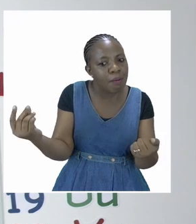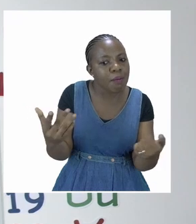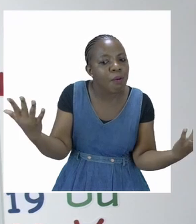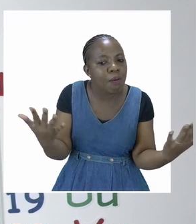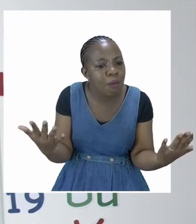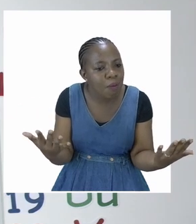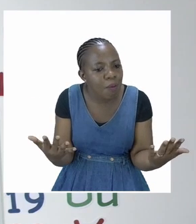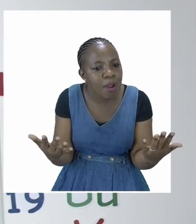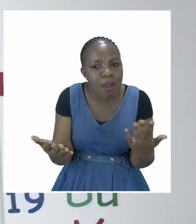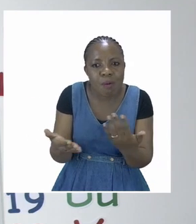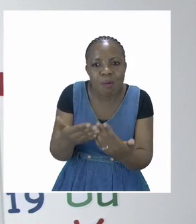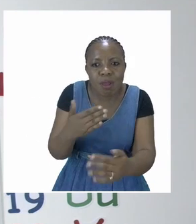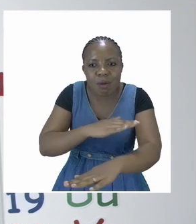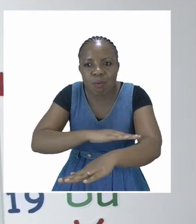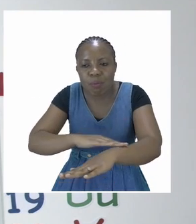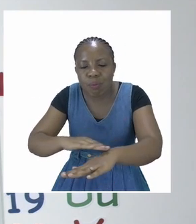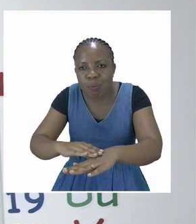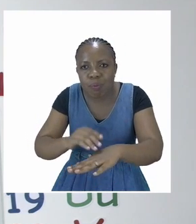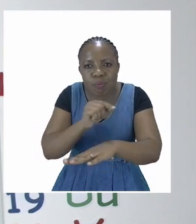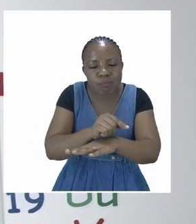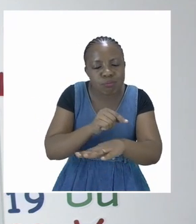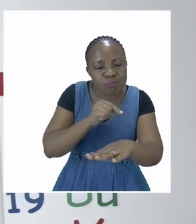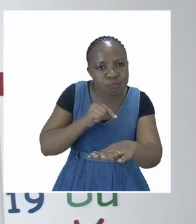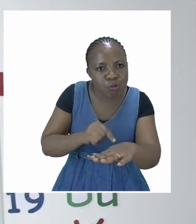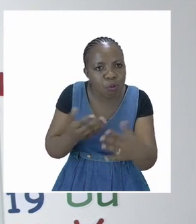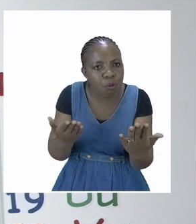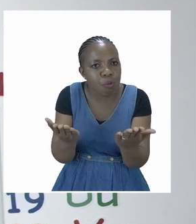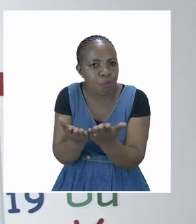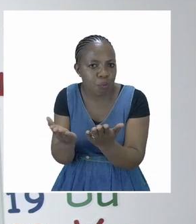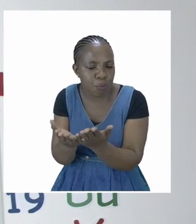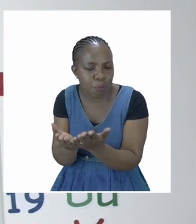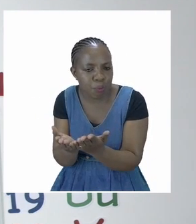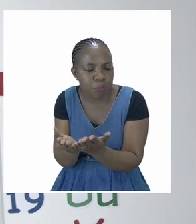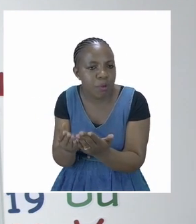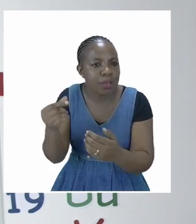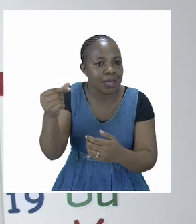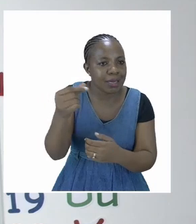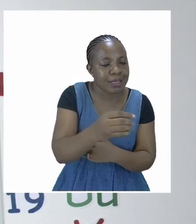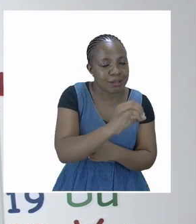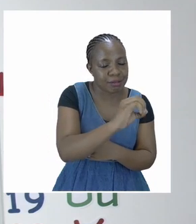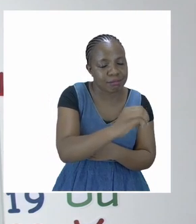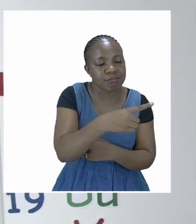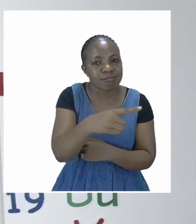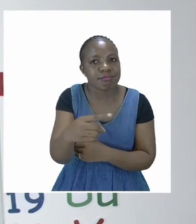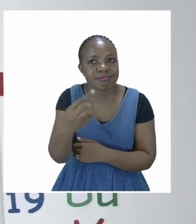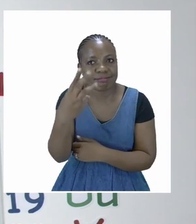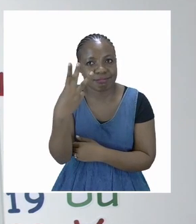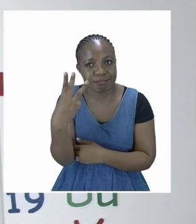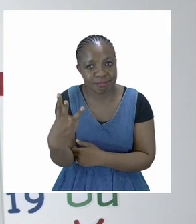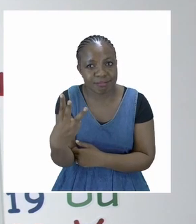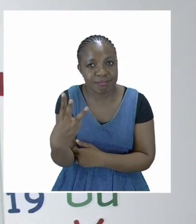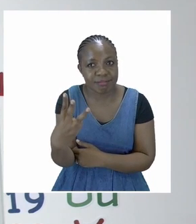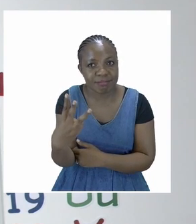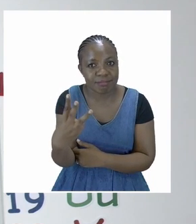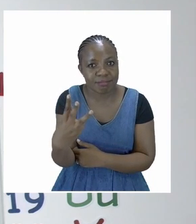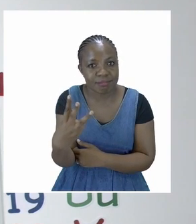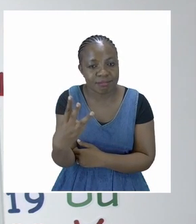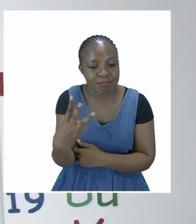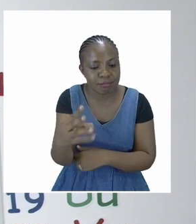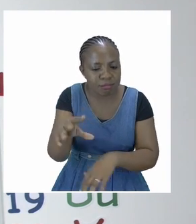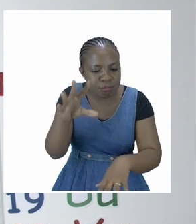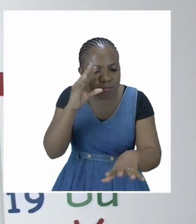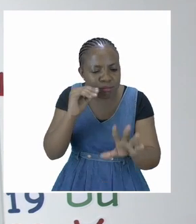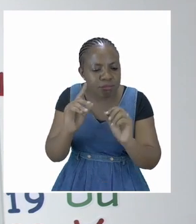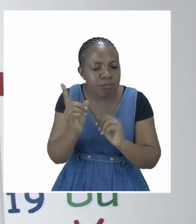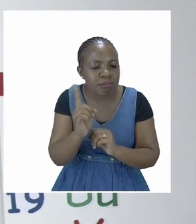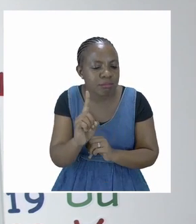to Thursday for pre-primary up until grade 3. The lessons are for listening